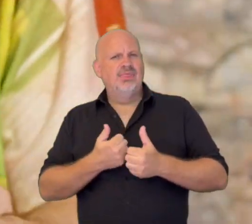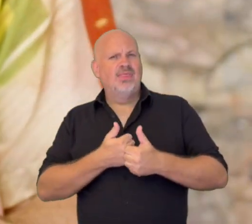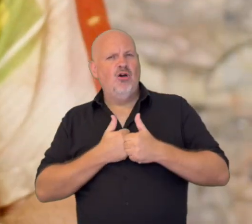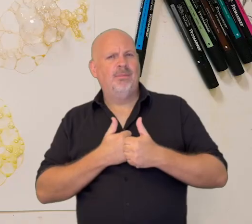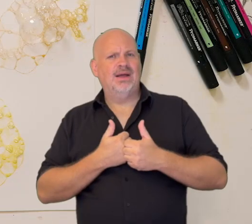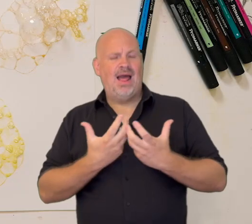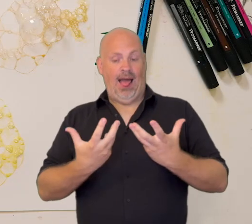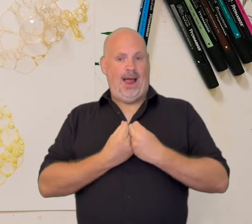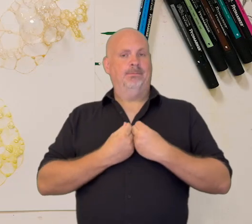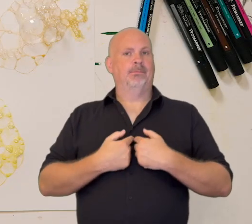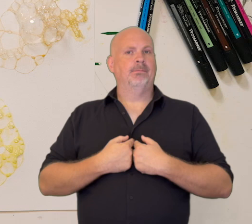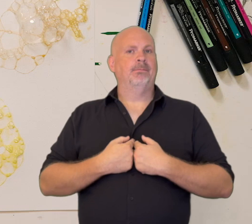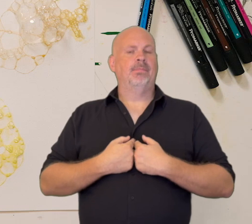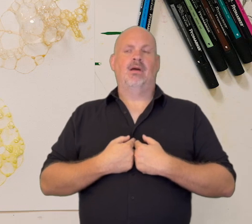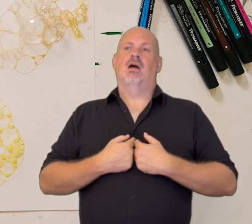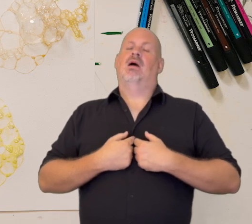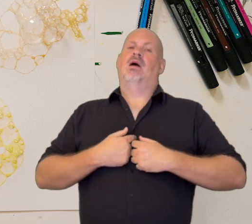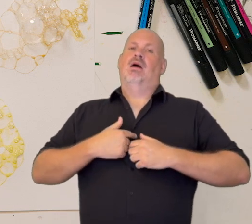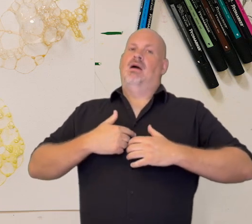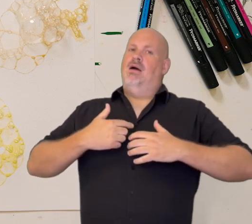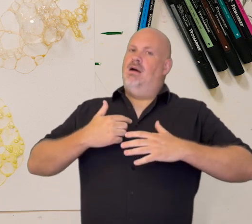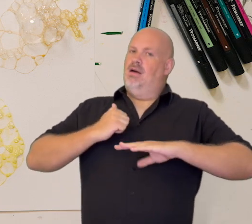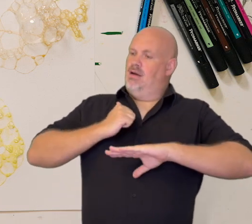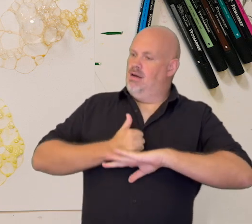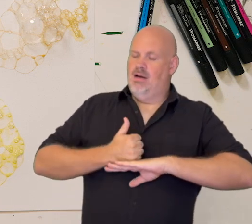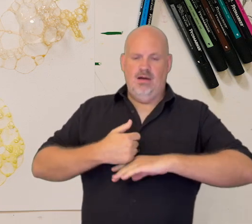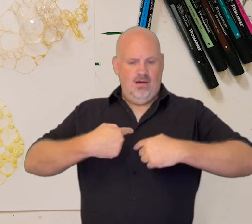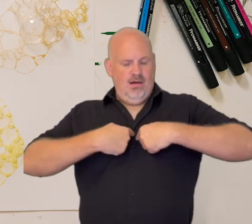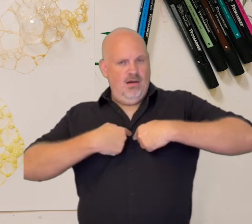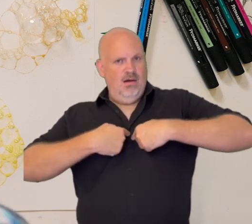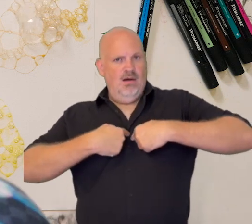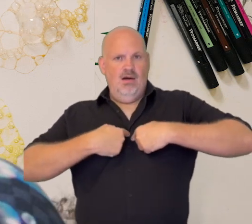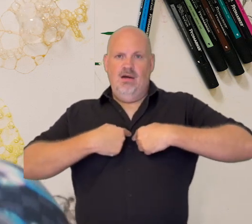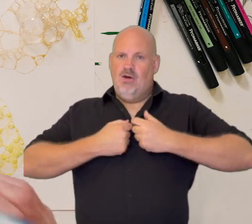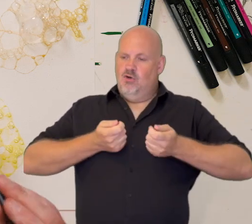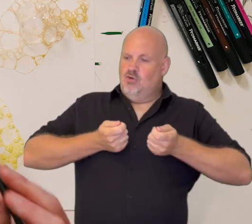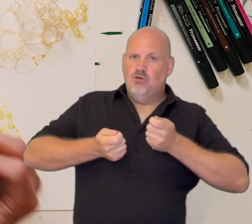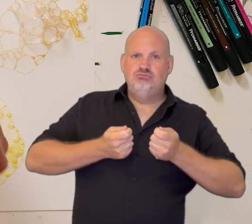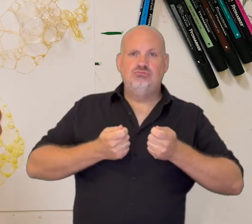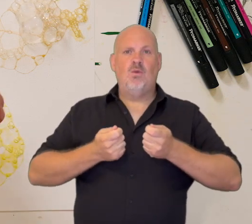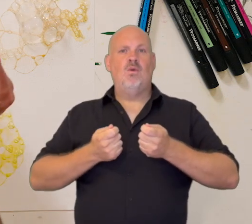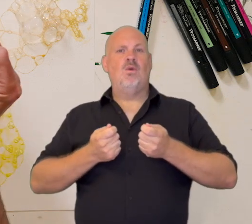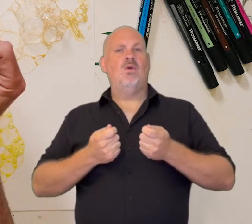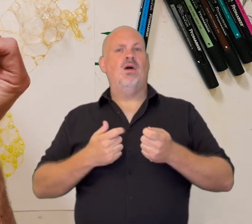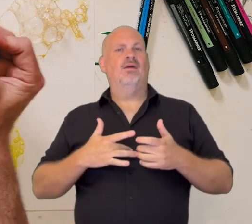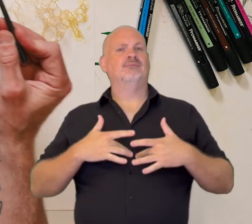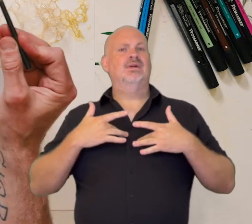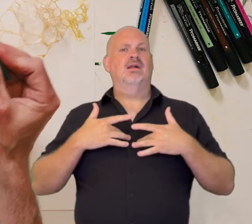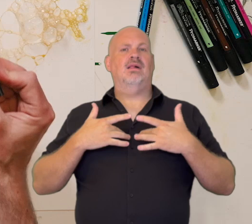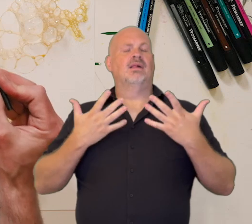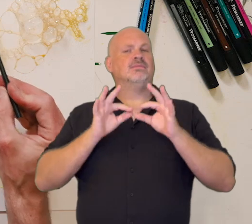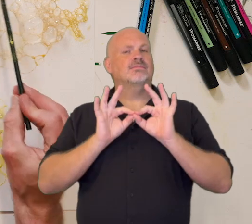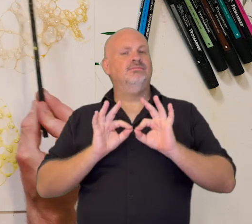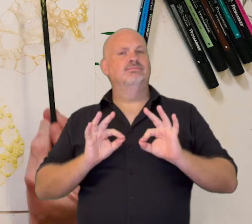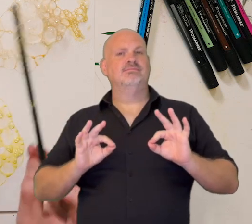to kind of place myself or just get a moment where I was in control. The only place that I found that kind of sanctuary